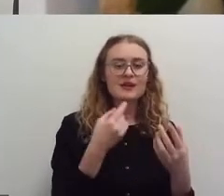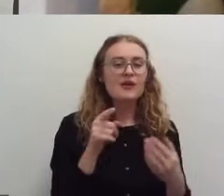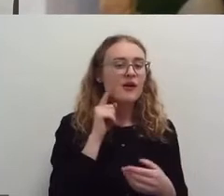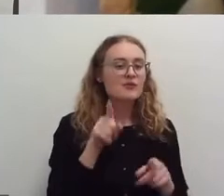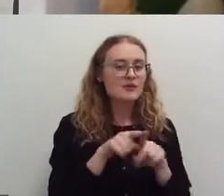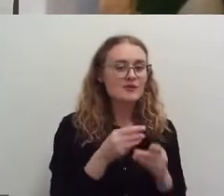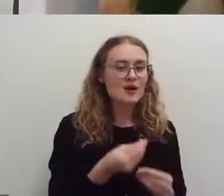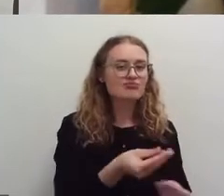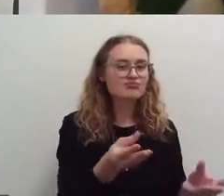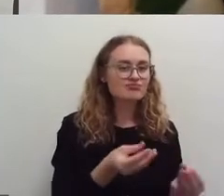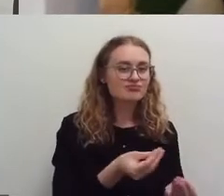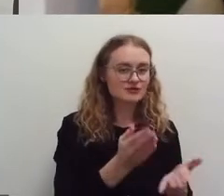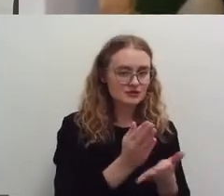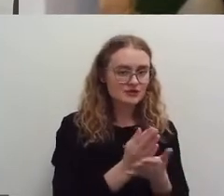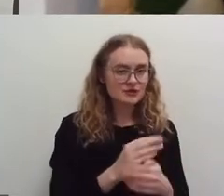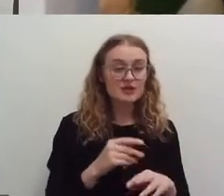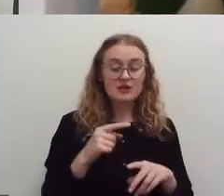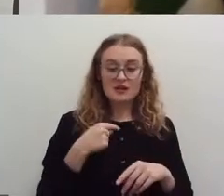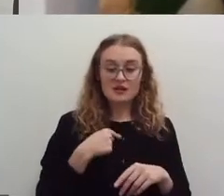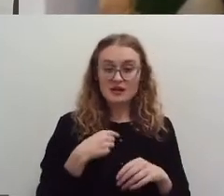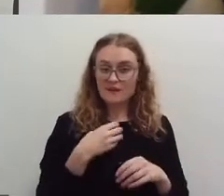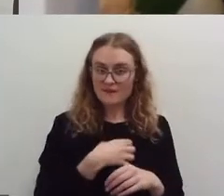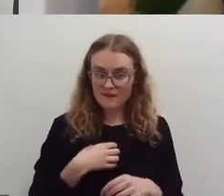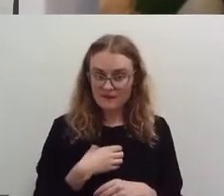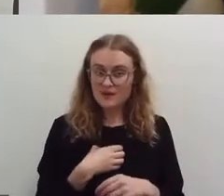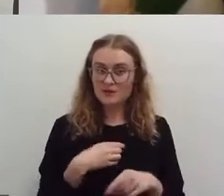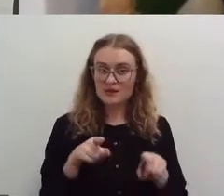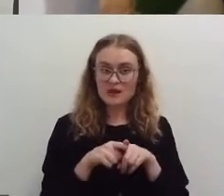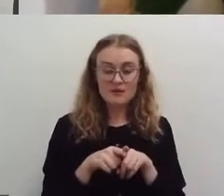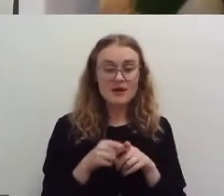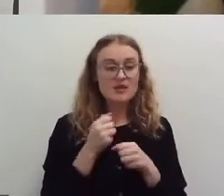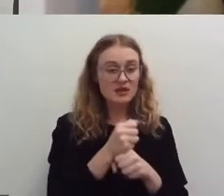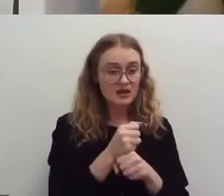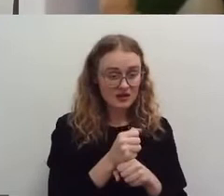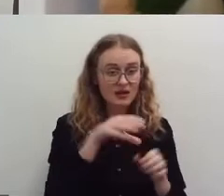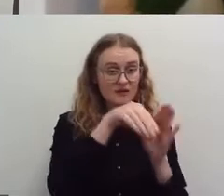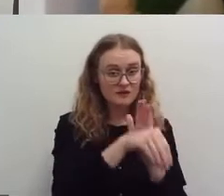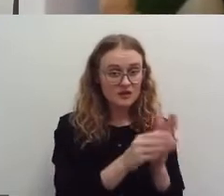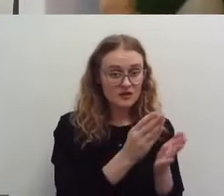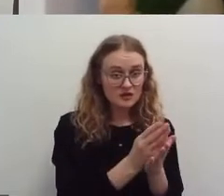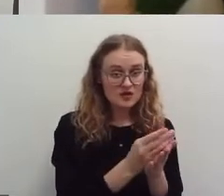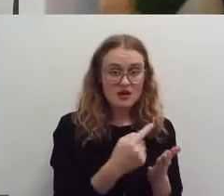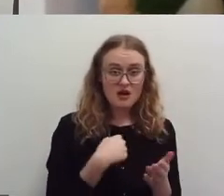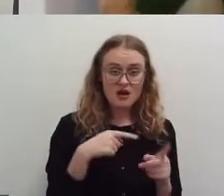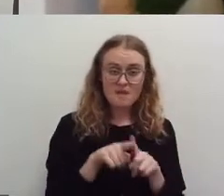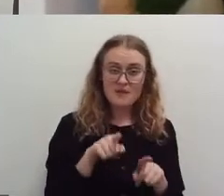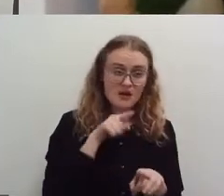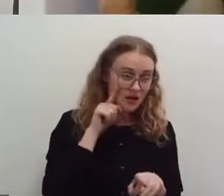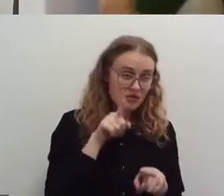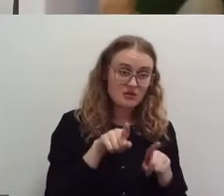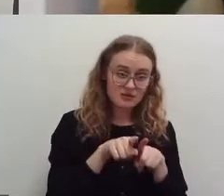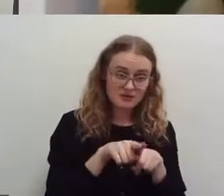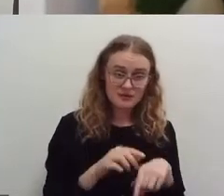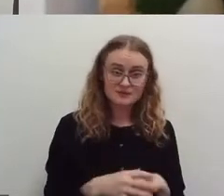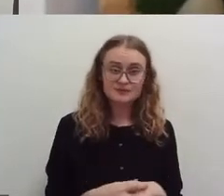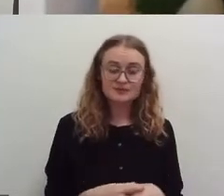I'm a part of the Danish delegation, and through that, I can have another influence and make another difference. So both things are